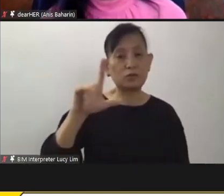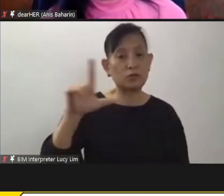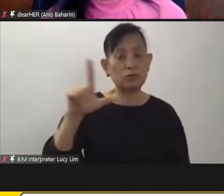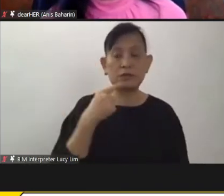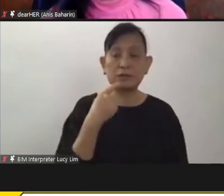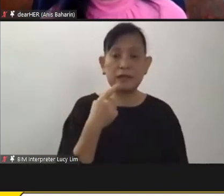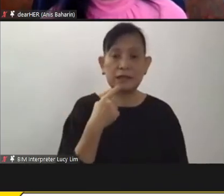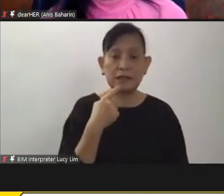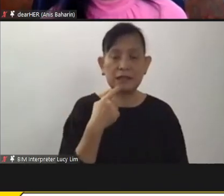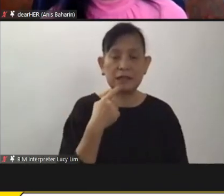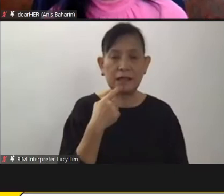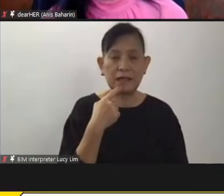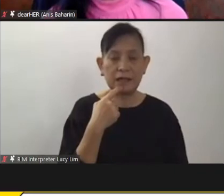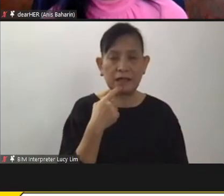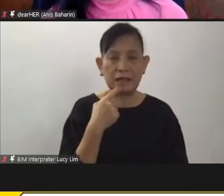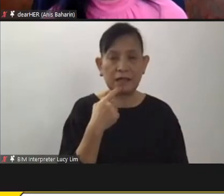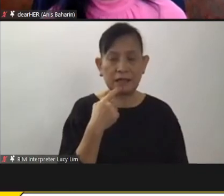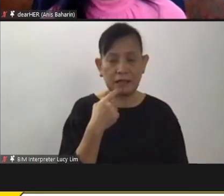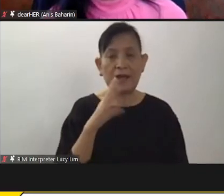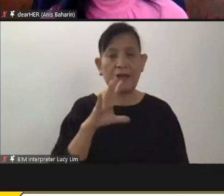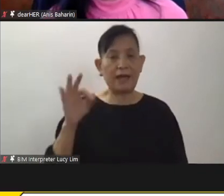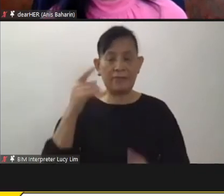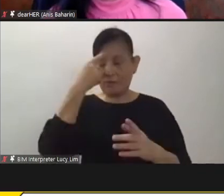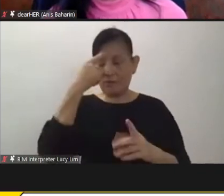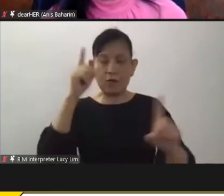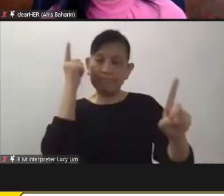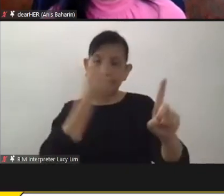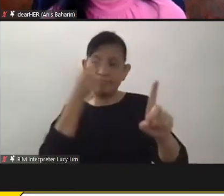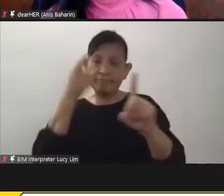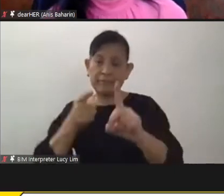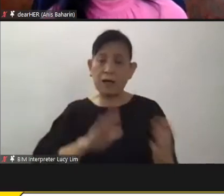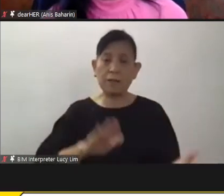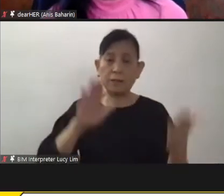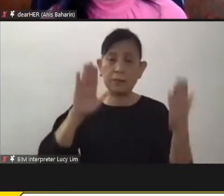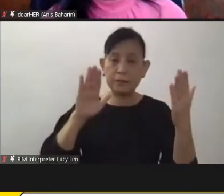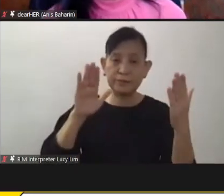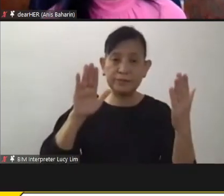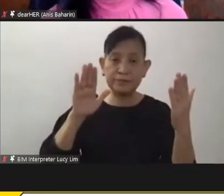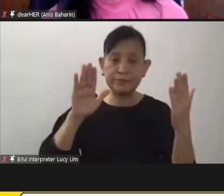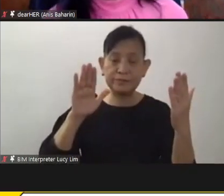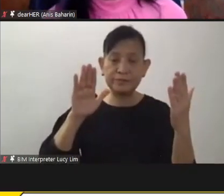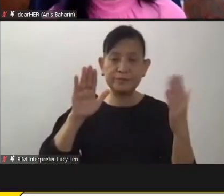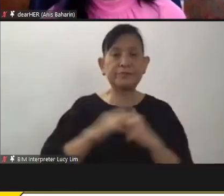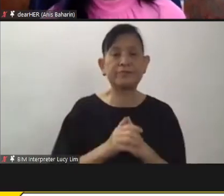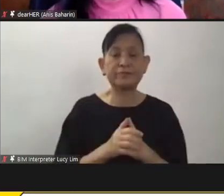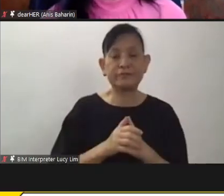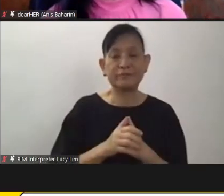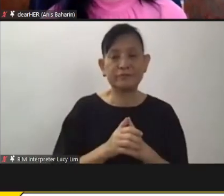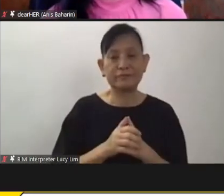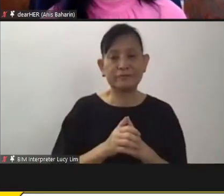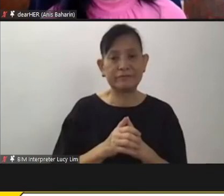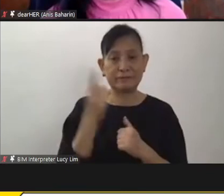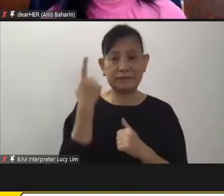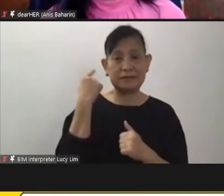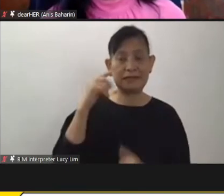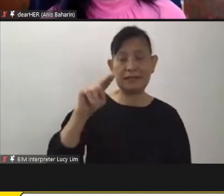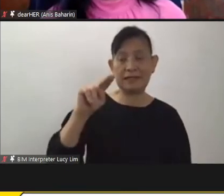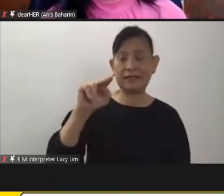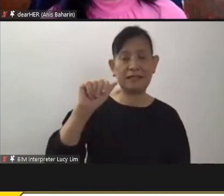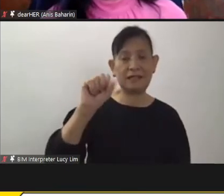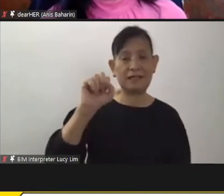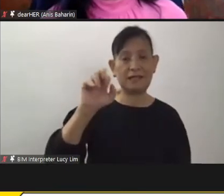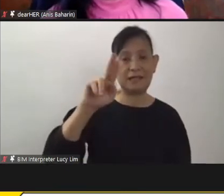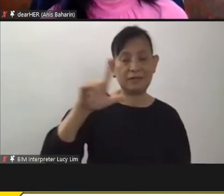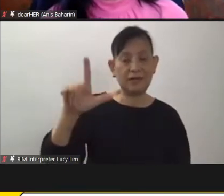we need to have a mainstream and targeted approach from the presentation that he presented just now. Us as a community,